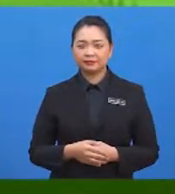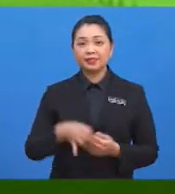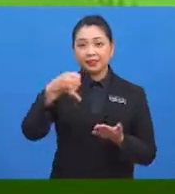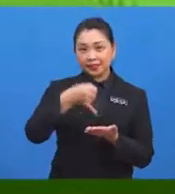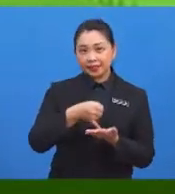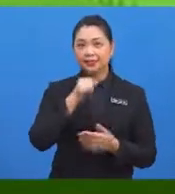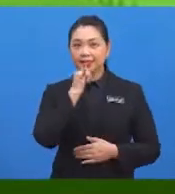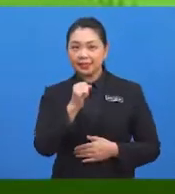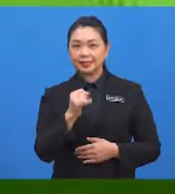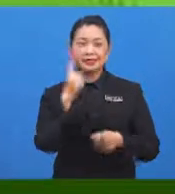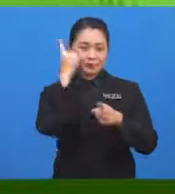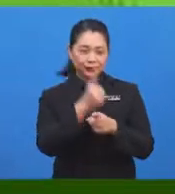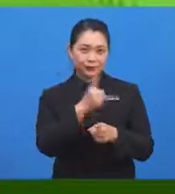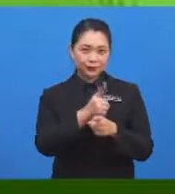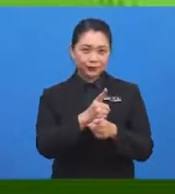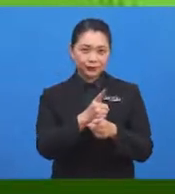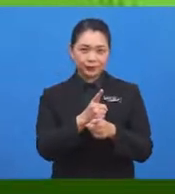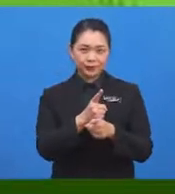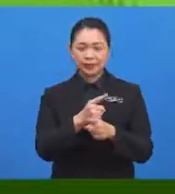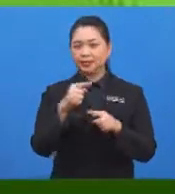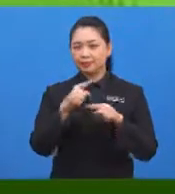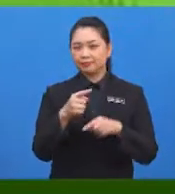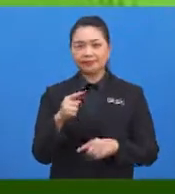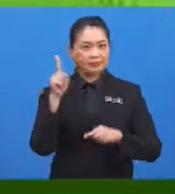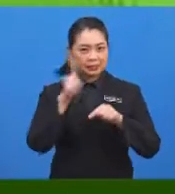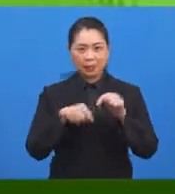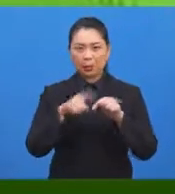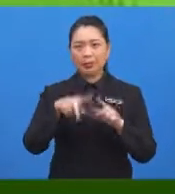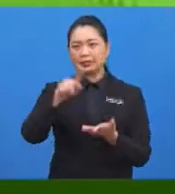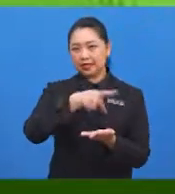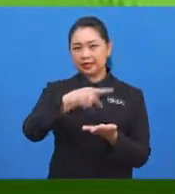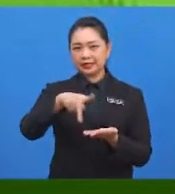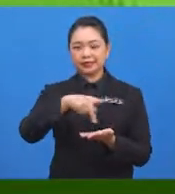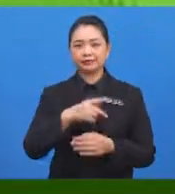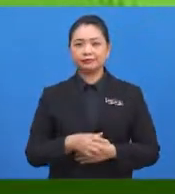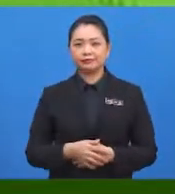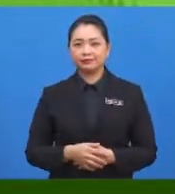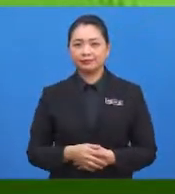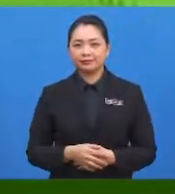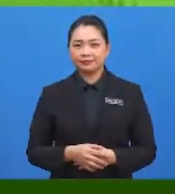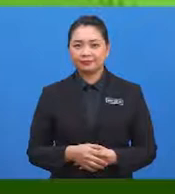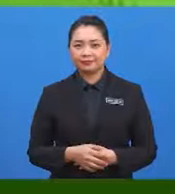It is true. The monster cannot dance.